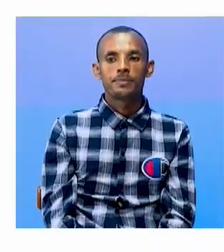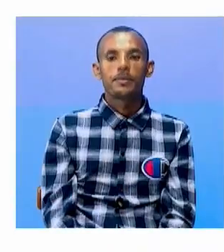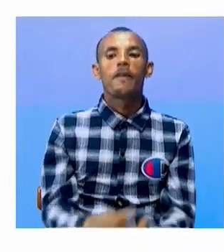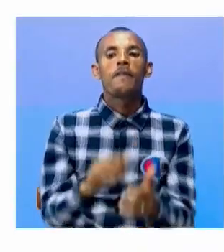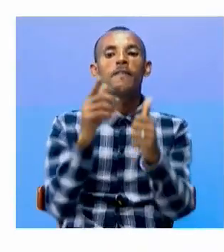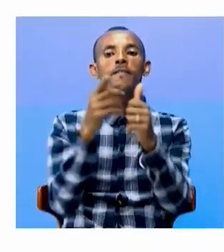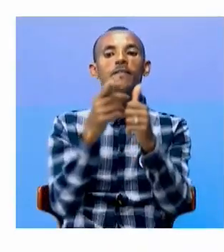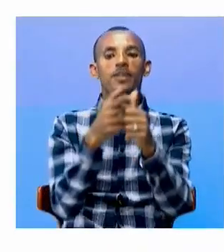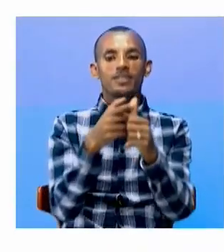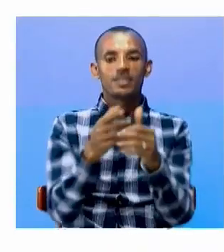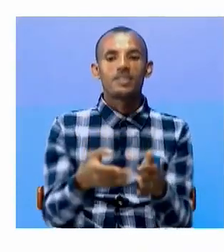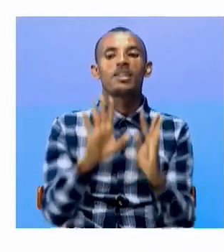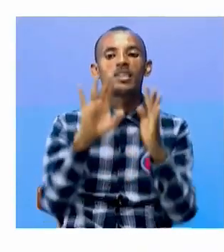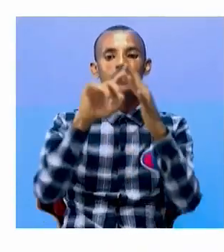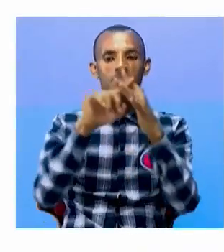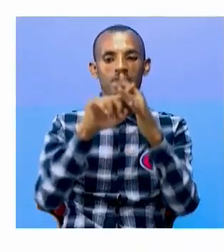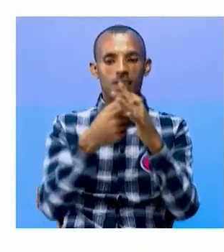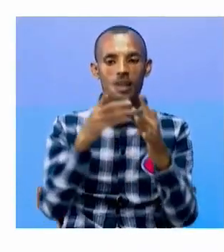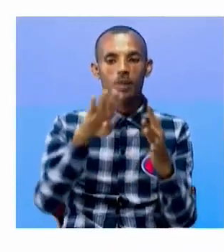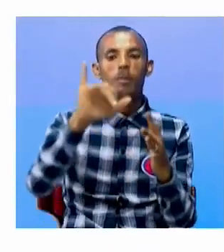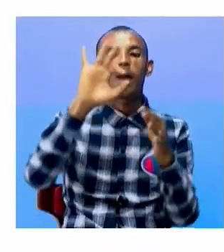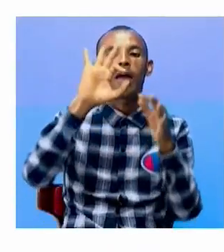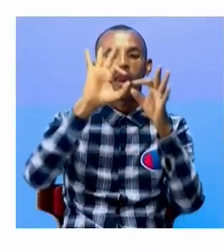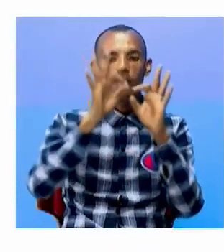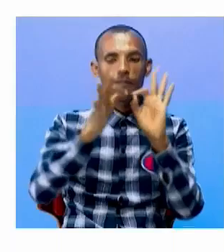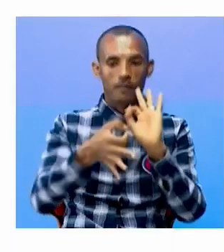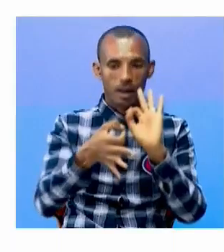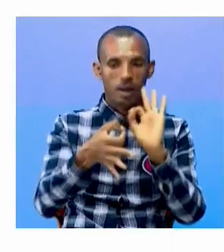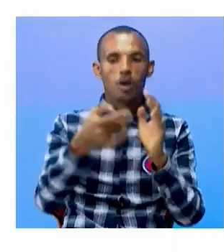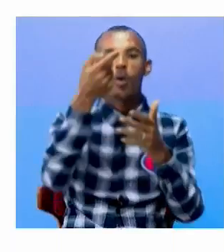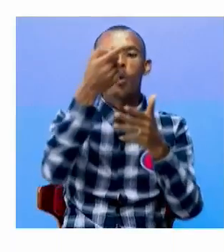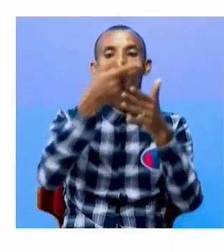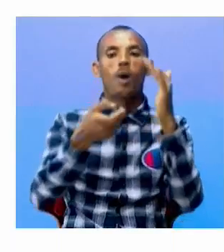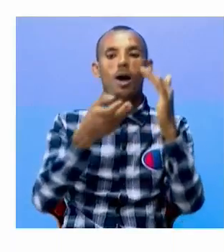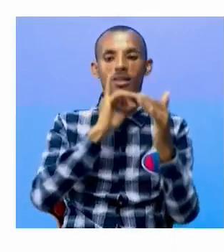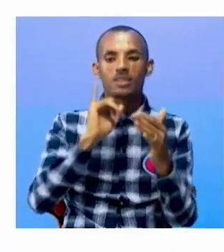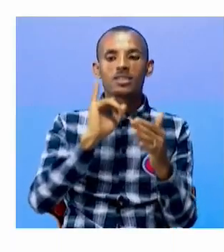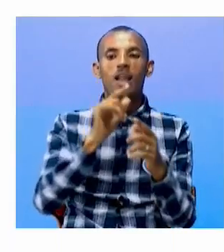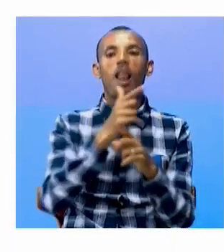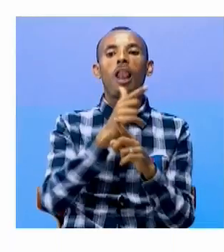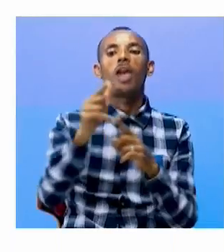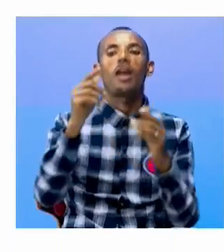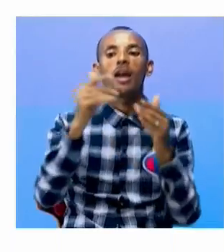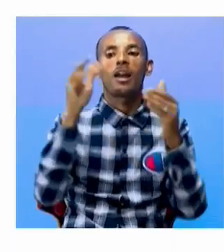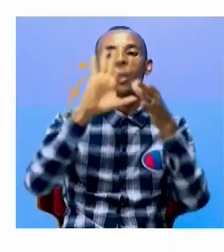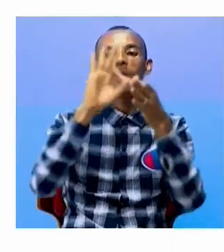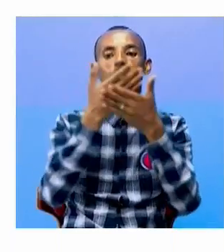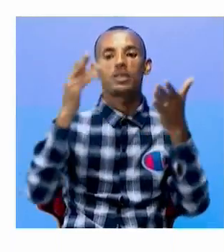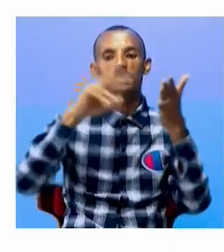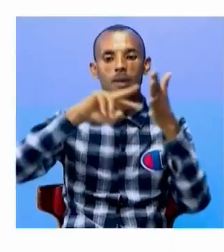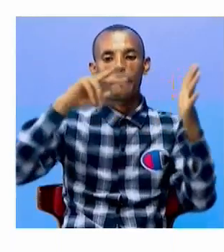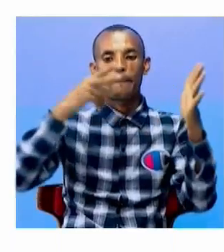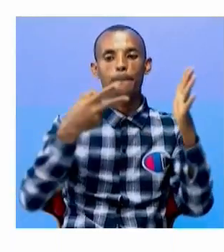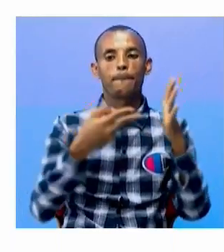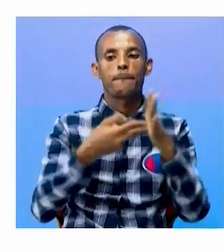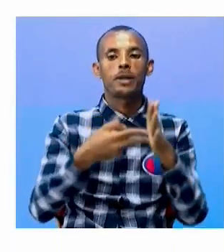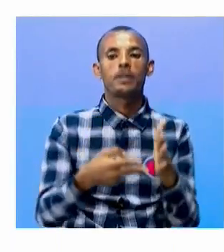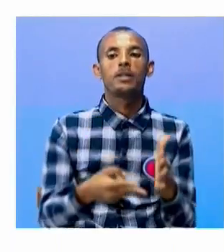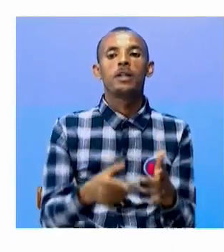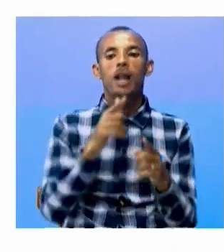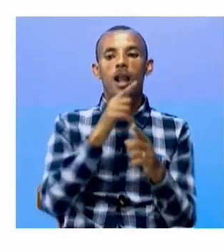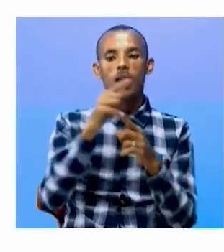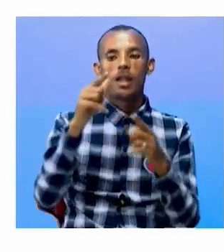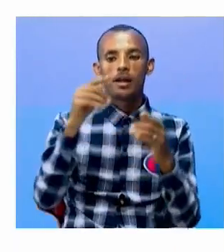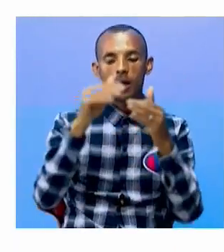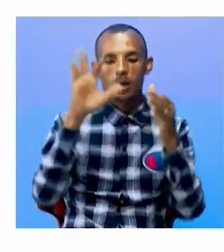First, let's start by defining what linear equation is. Linear